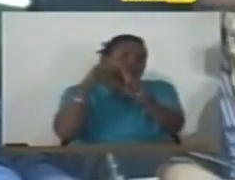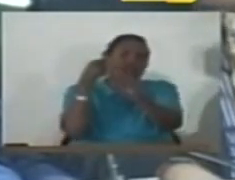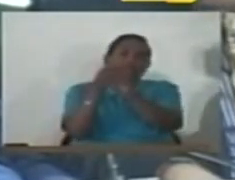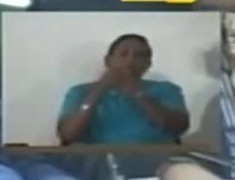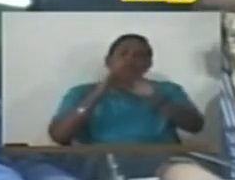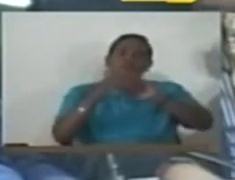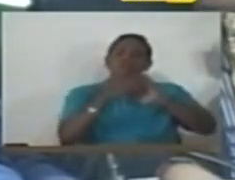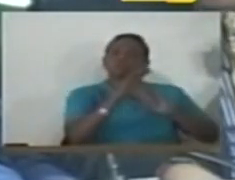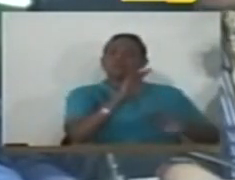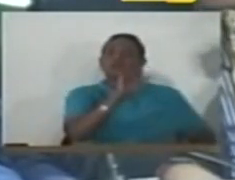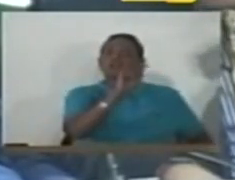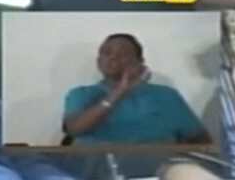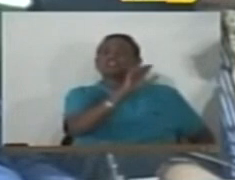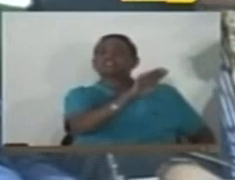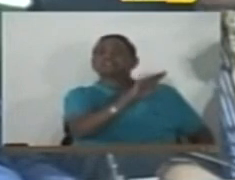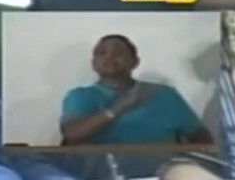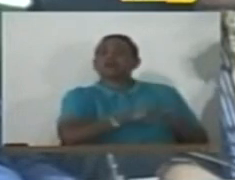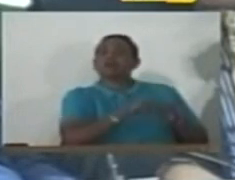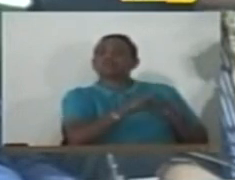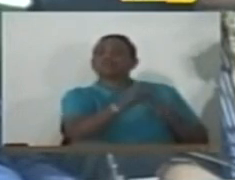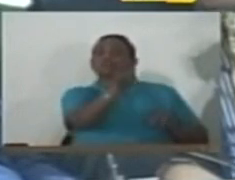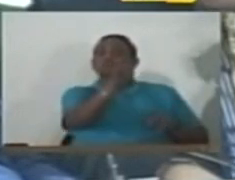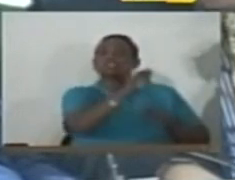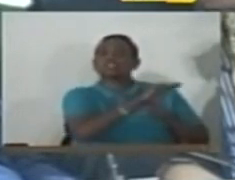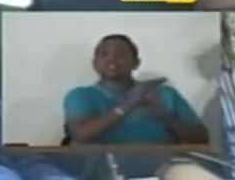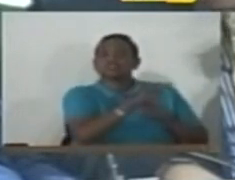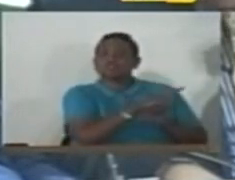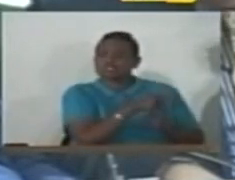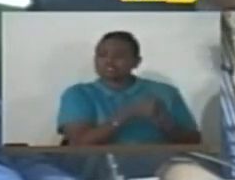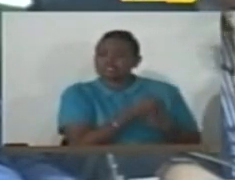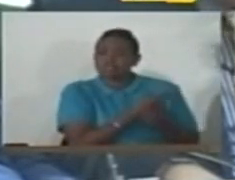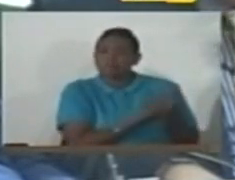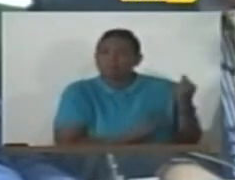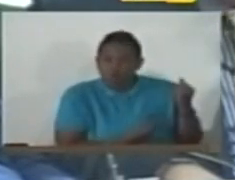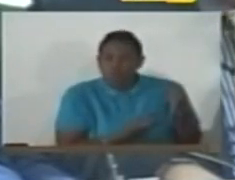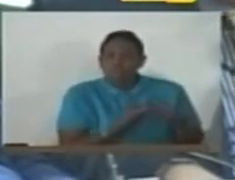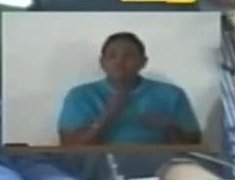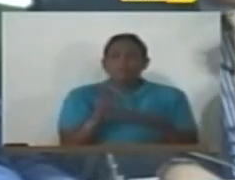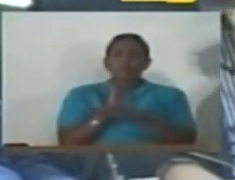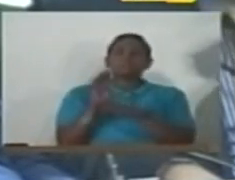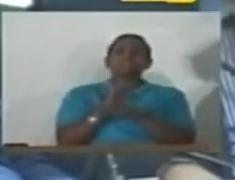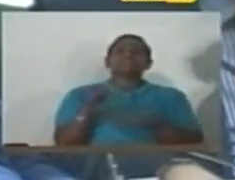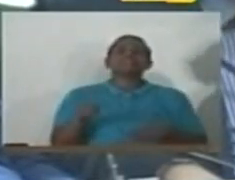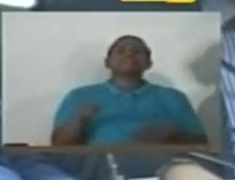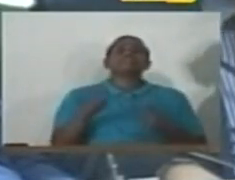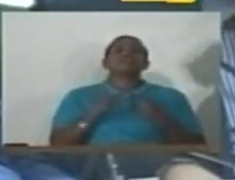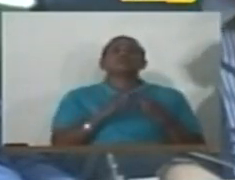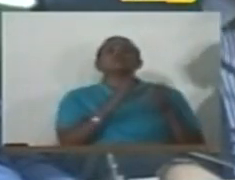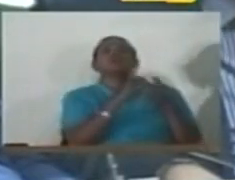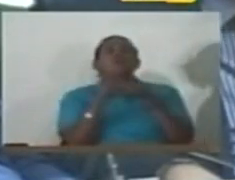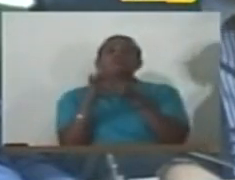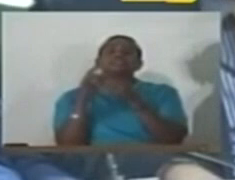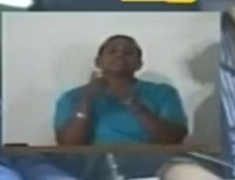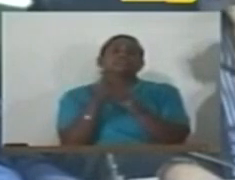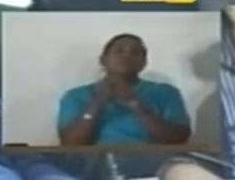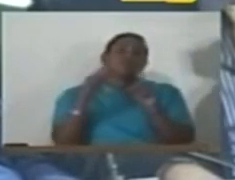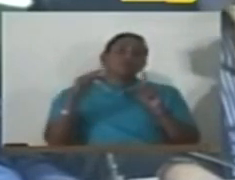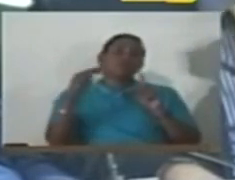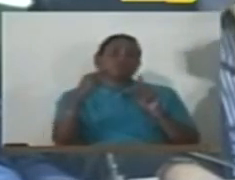Jamaica's logistics and transportation industry, both from a business and connectivity